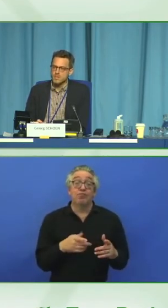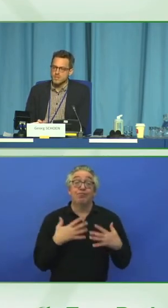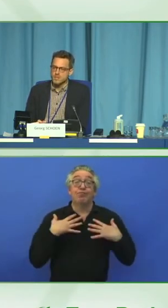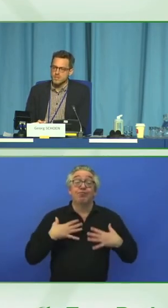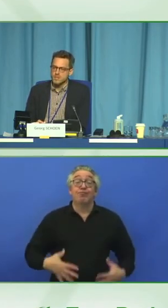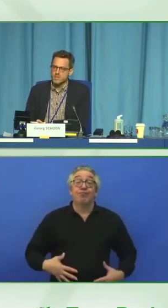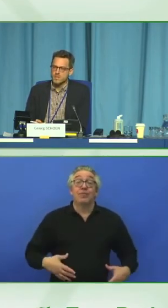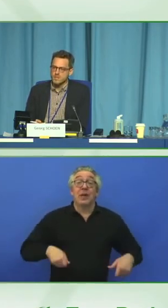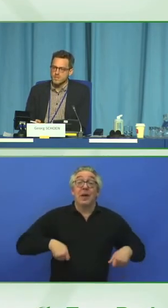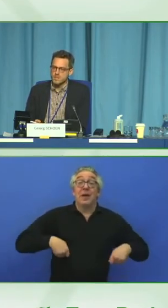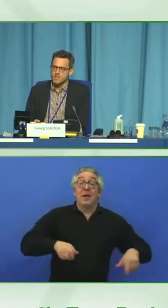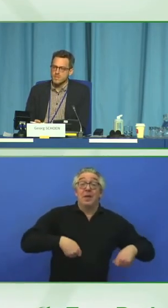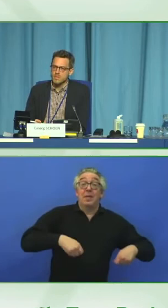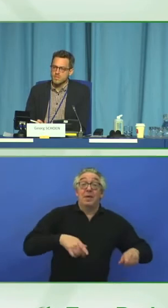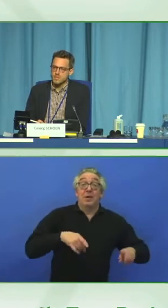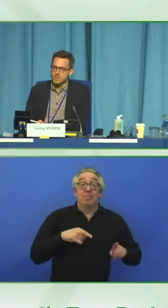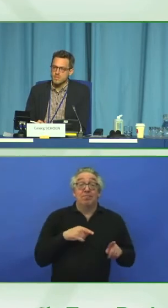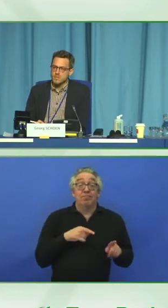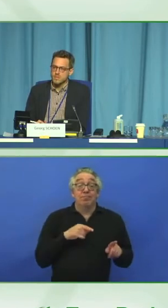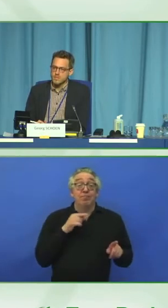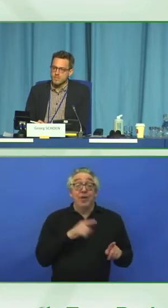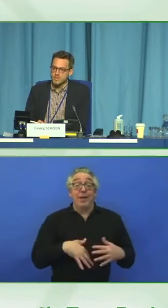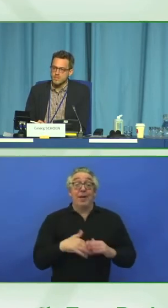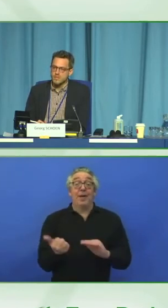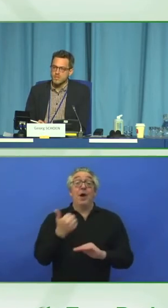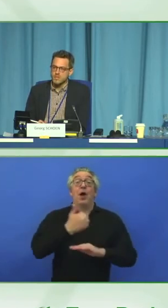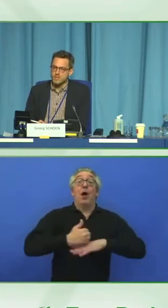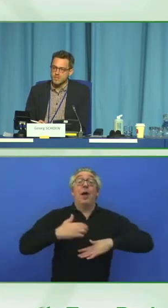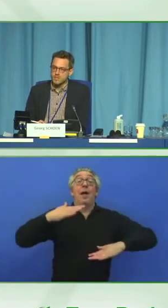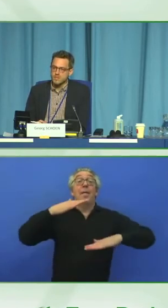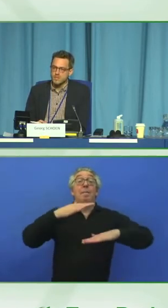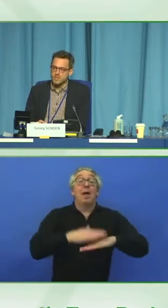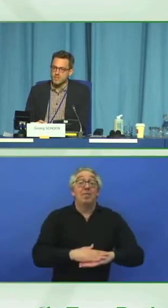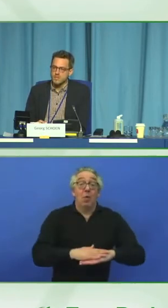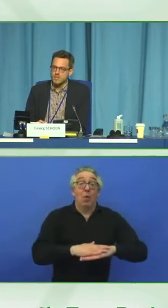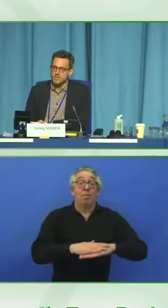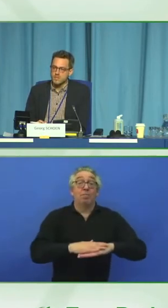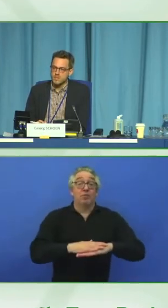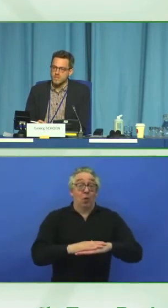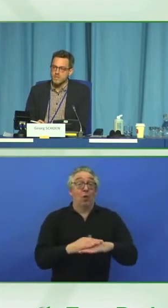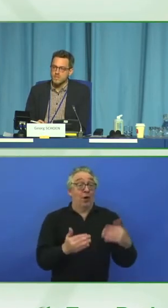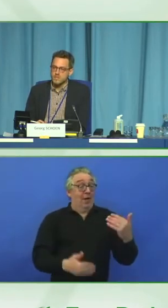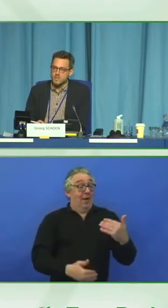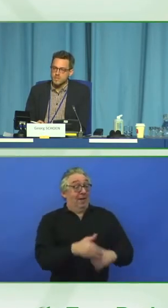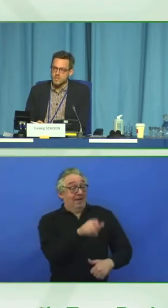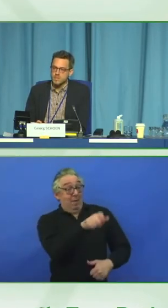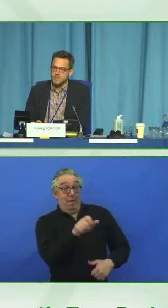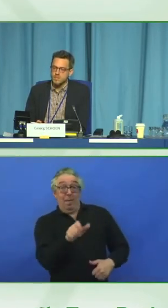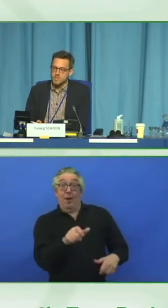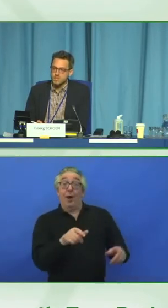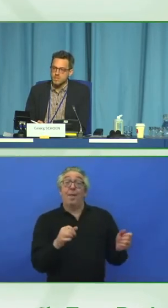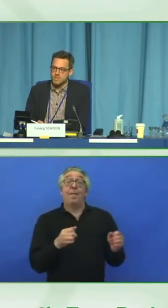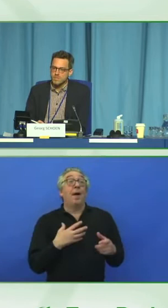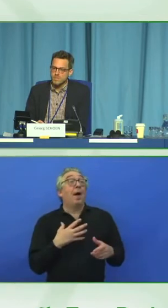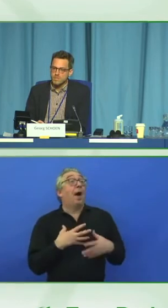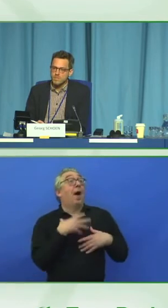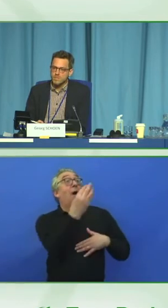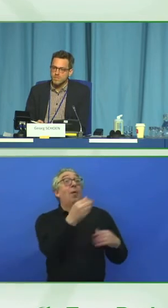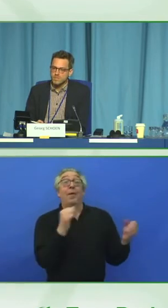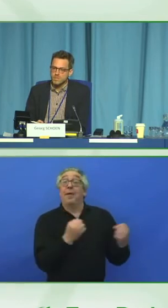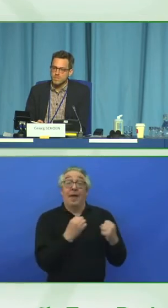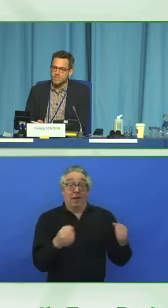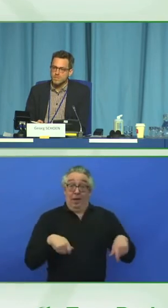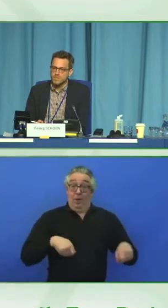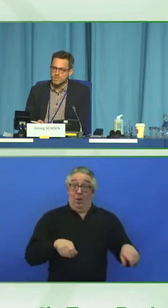visits, any kind of visits outside, so outdoor mobility assistance on demand. So we've seen all